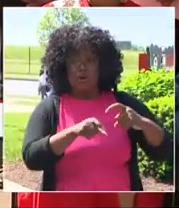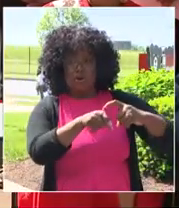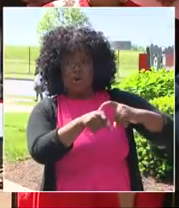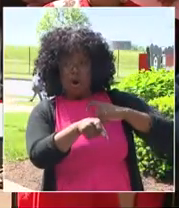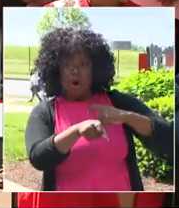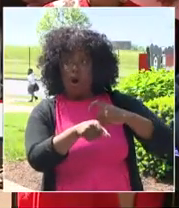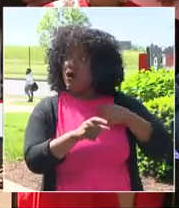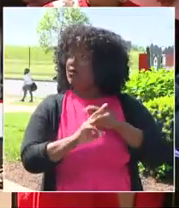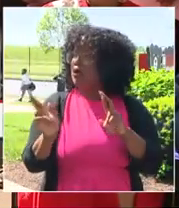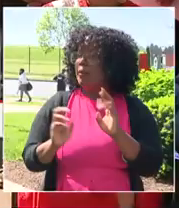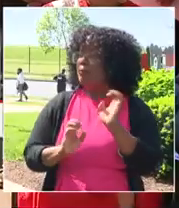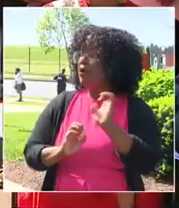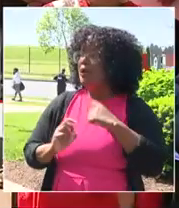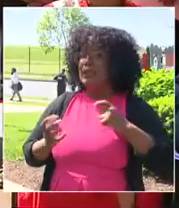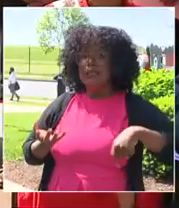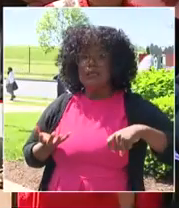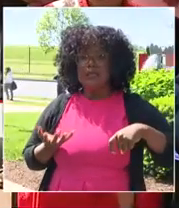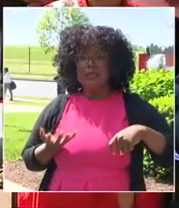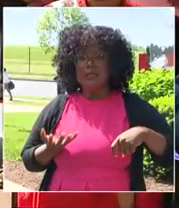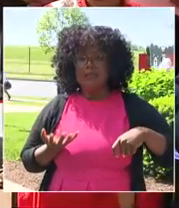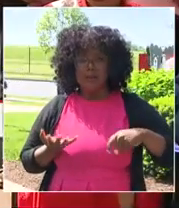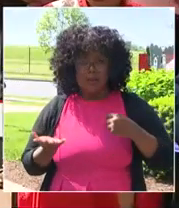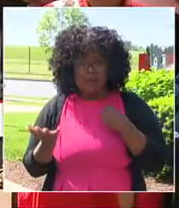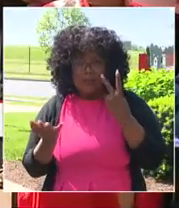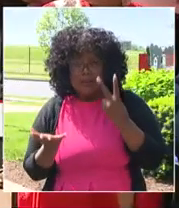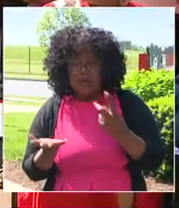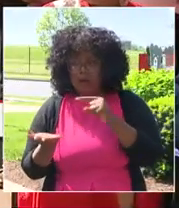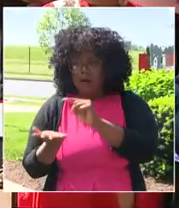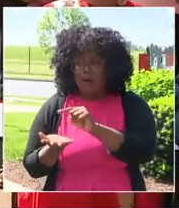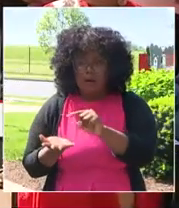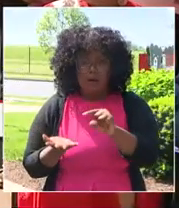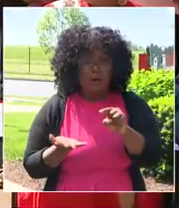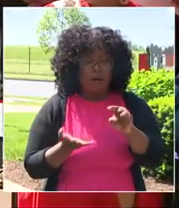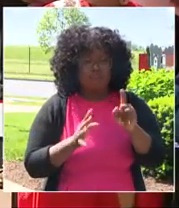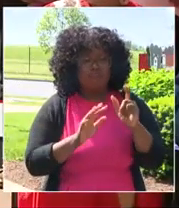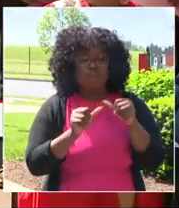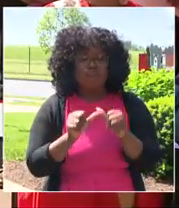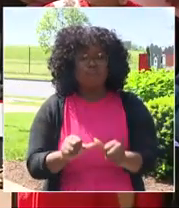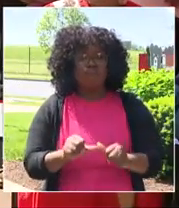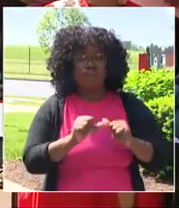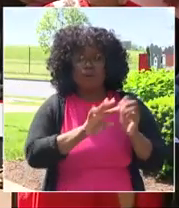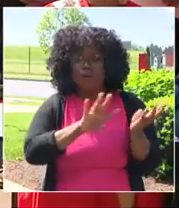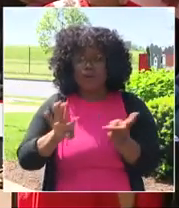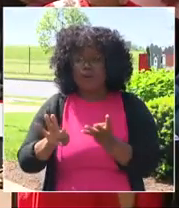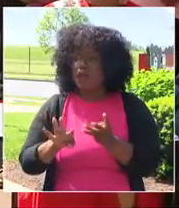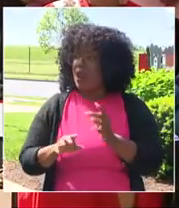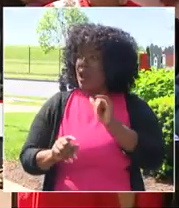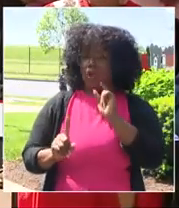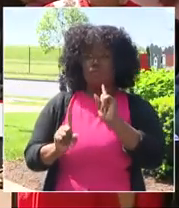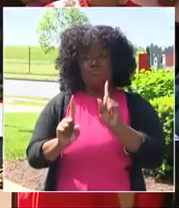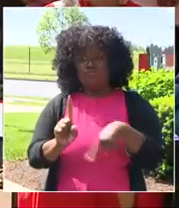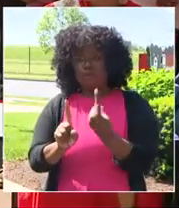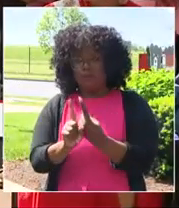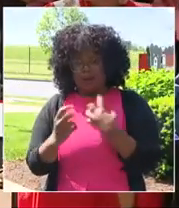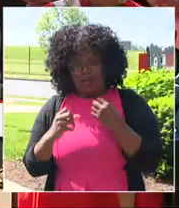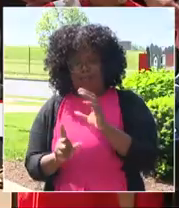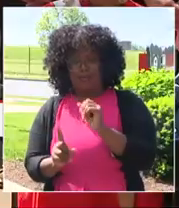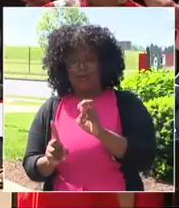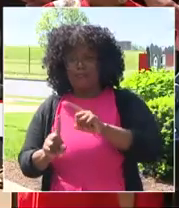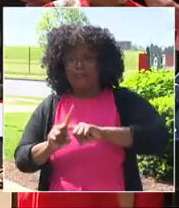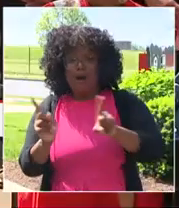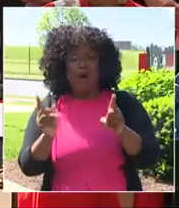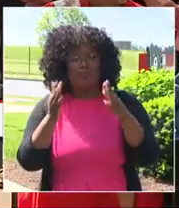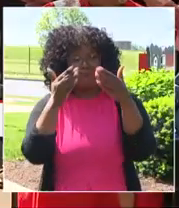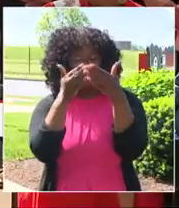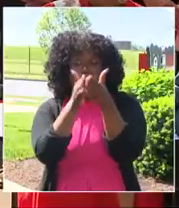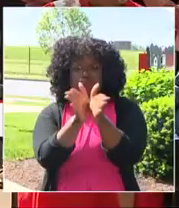as the mayor said, as Michelle has said, not just about health care. It's about public safety. It's about education. It's about all of that. And